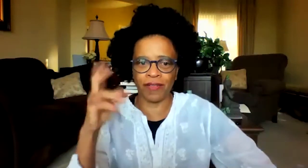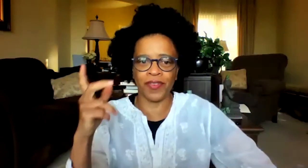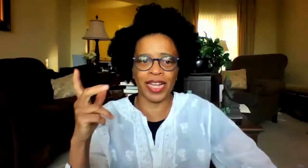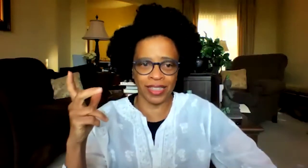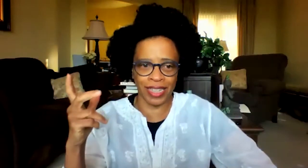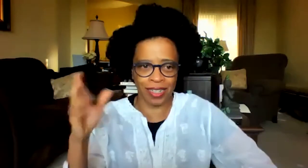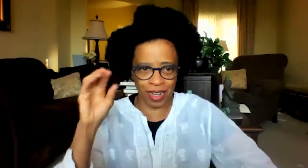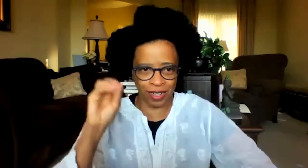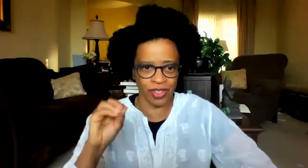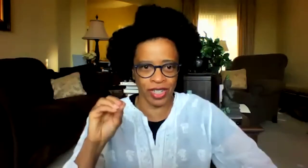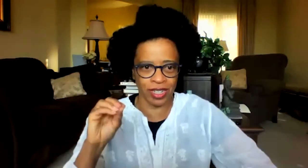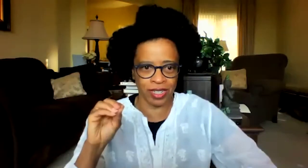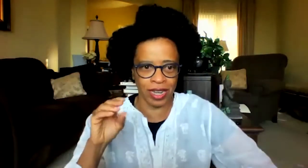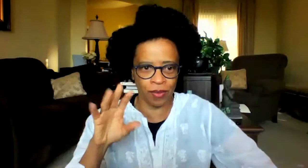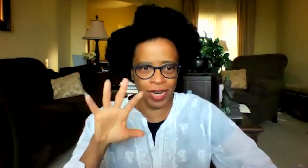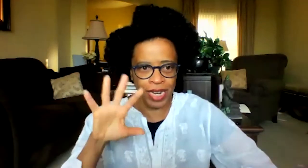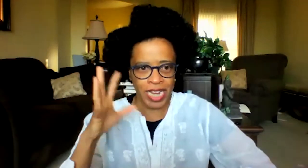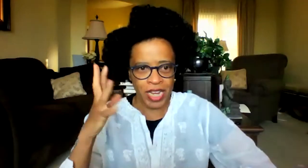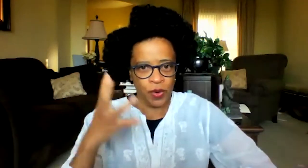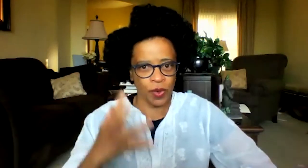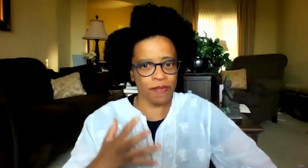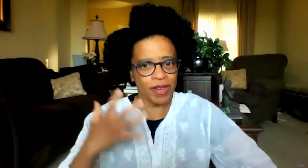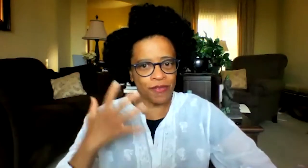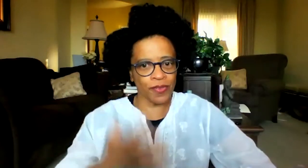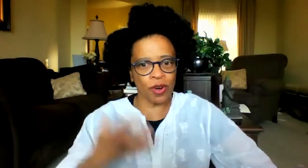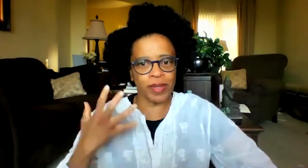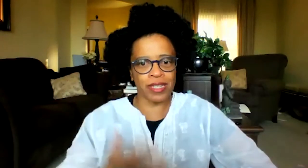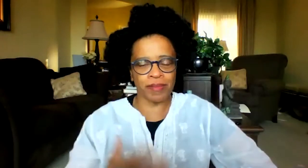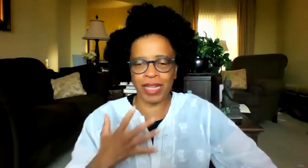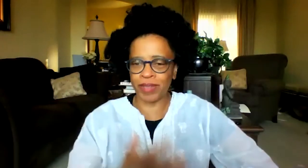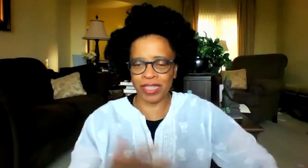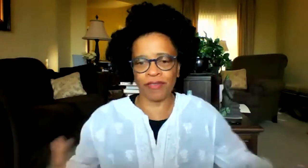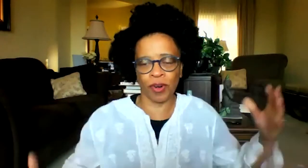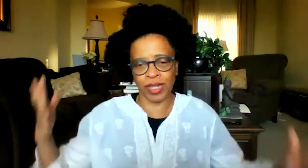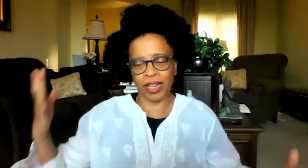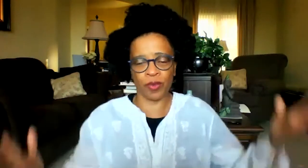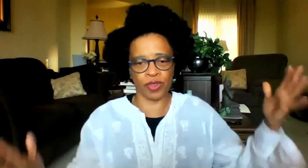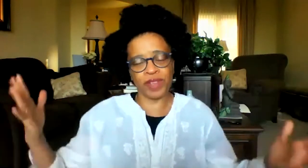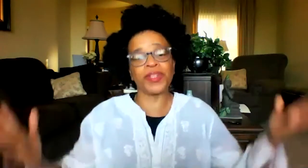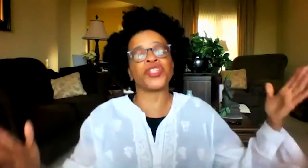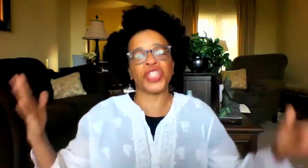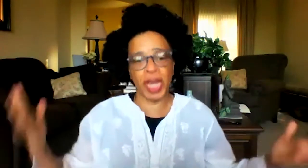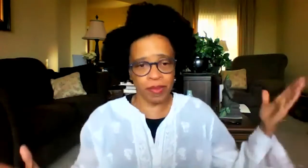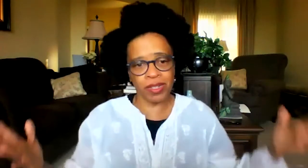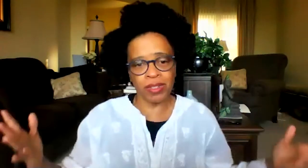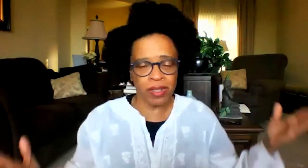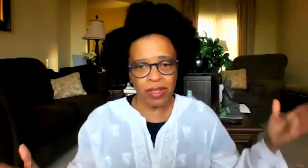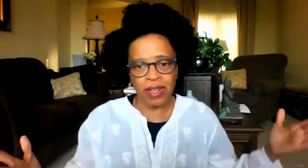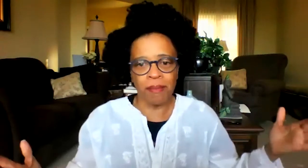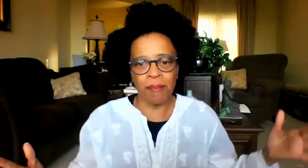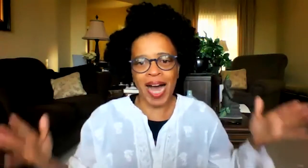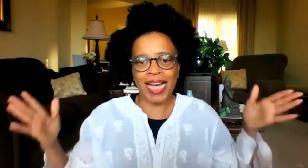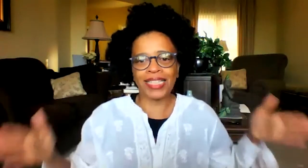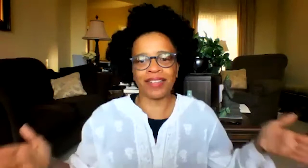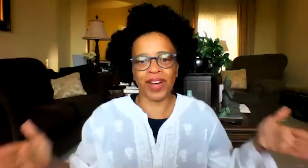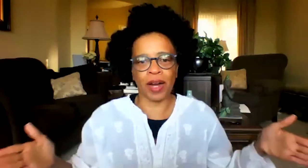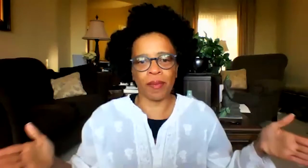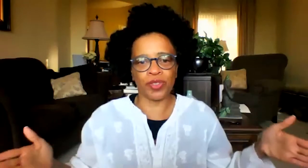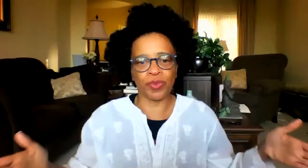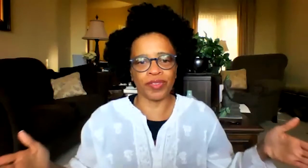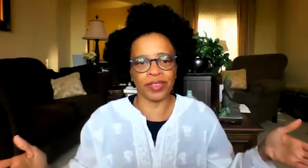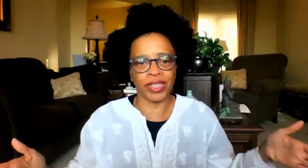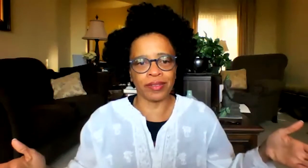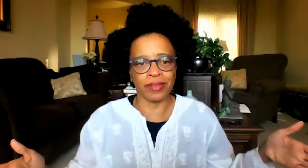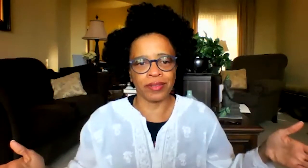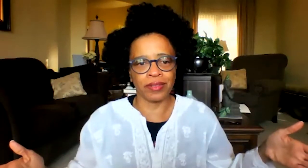is availing and not shutting us down, right? We've been formed and sometimes deformed. In other words, we've been shaped by the